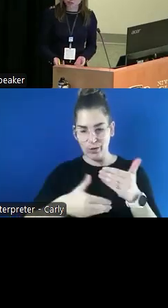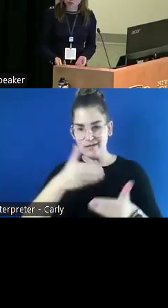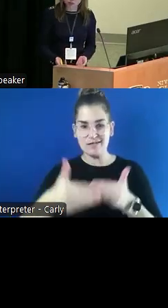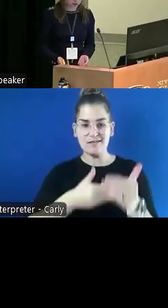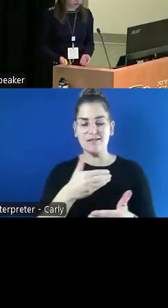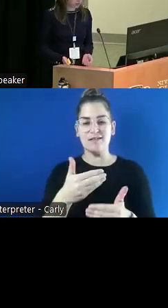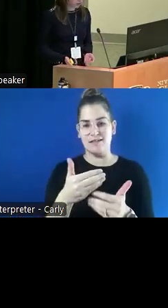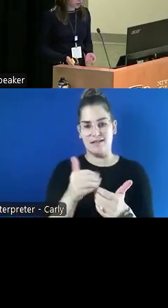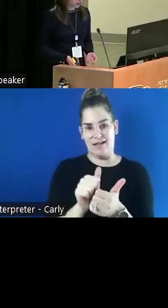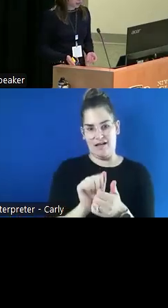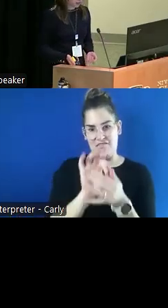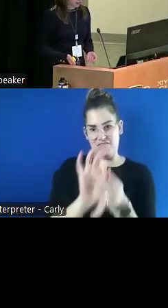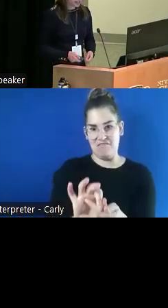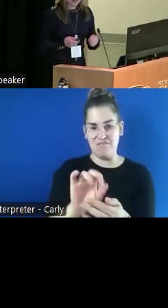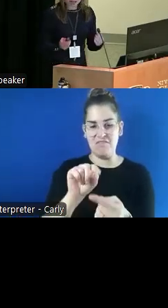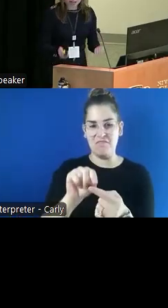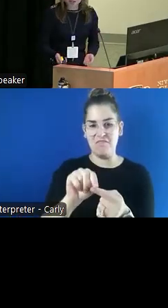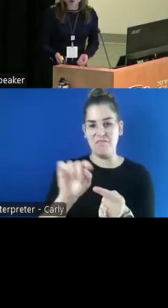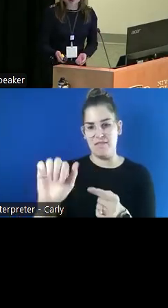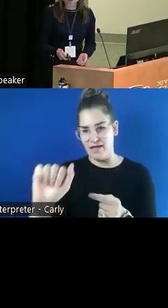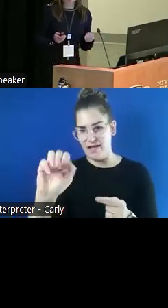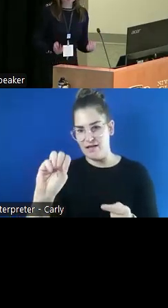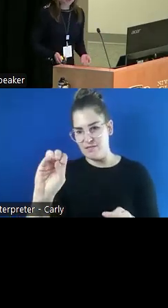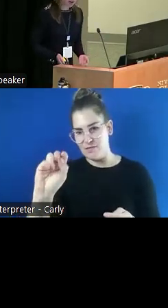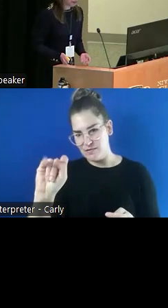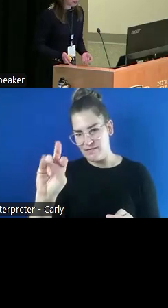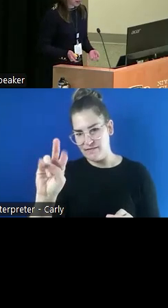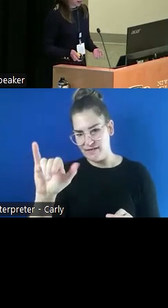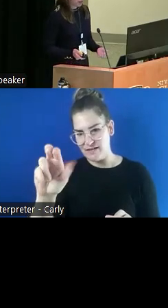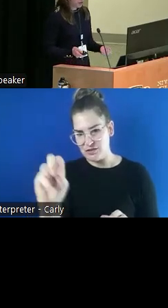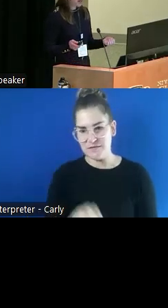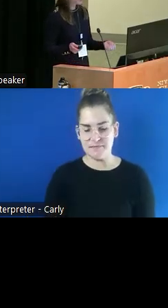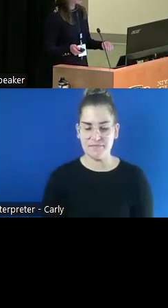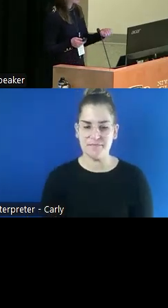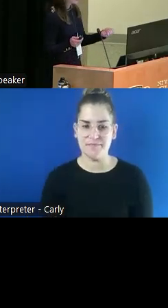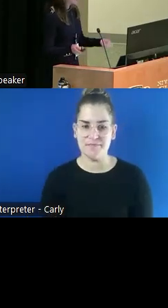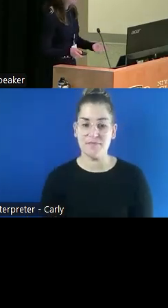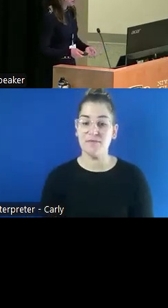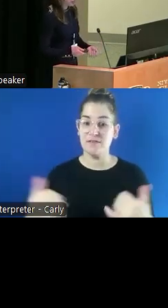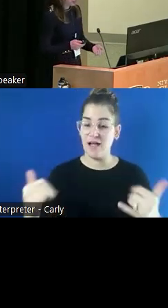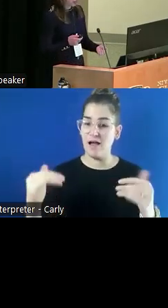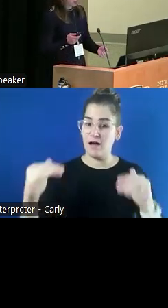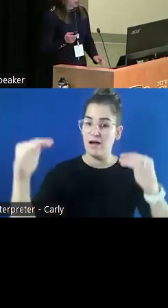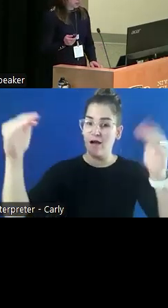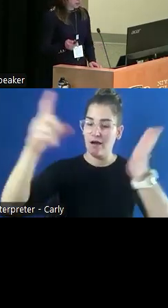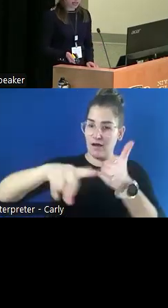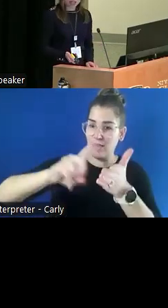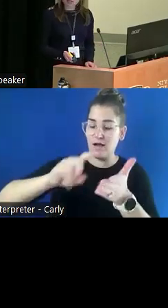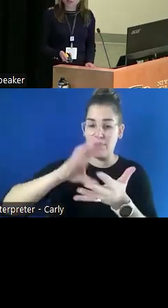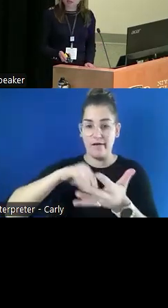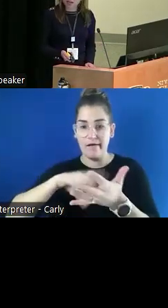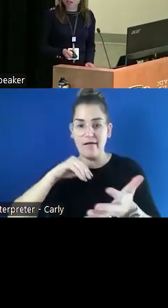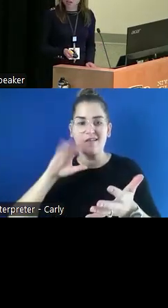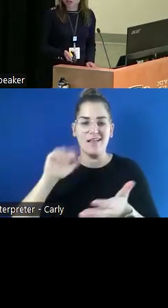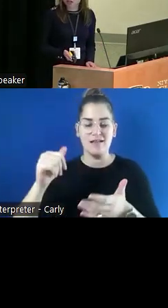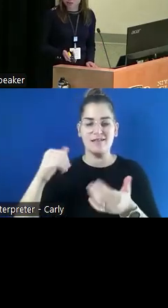amotivation symptoms. So these advances open the door for narrowing this gap between symptom